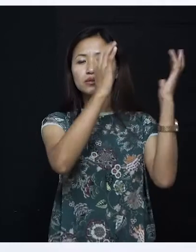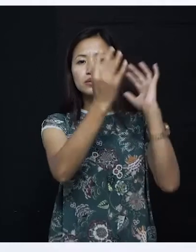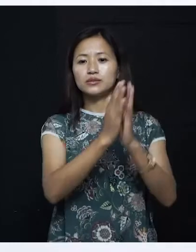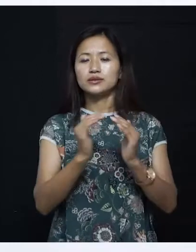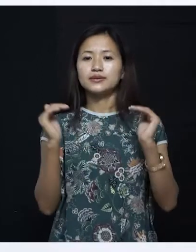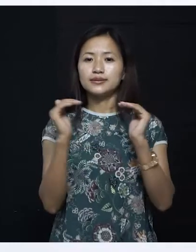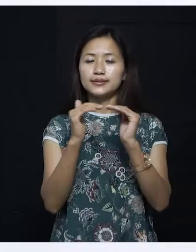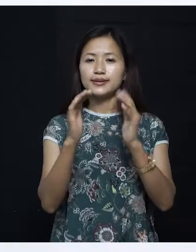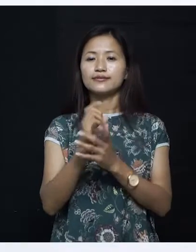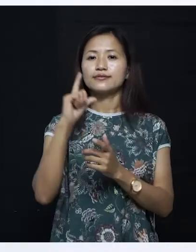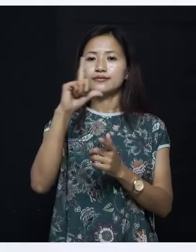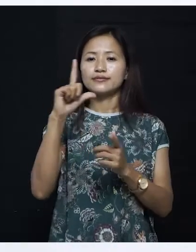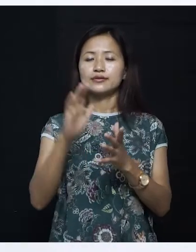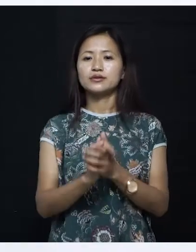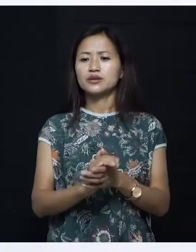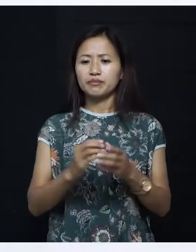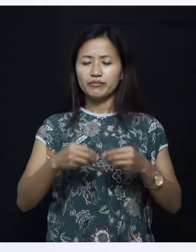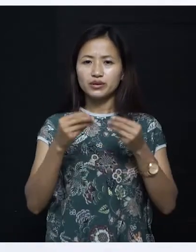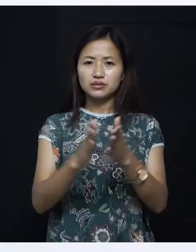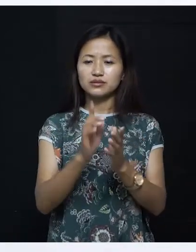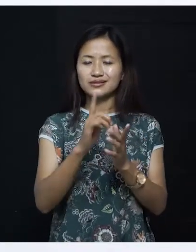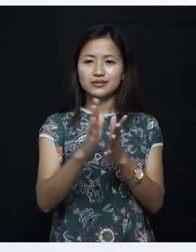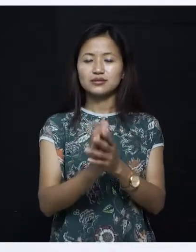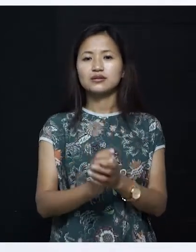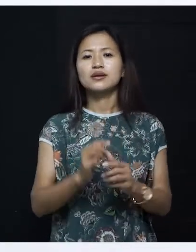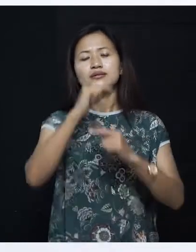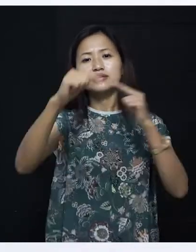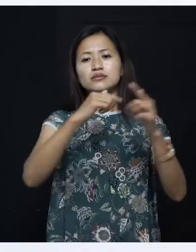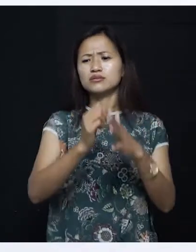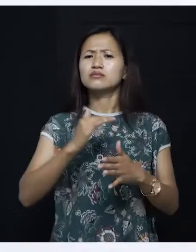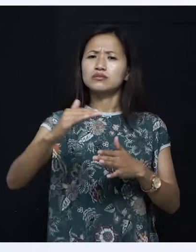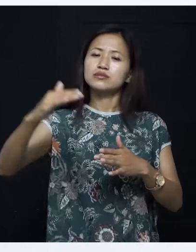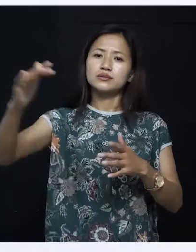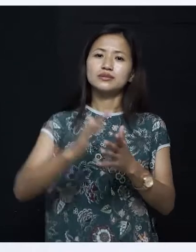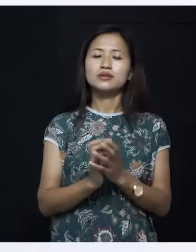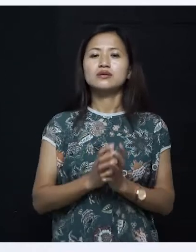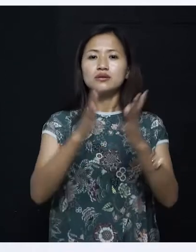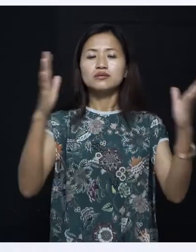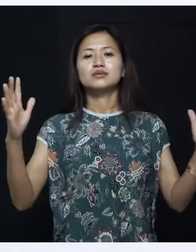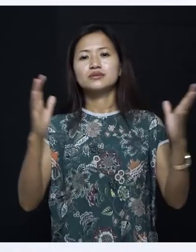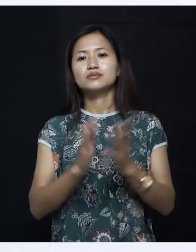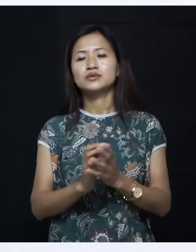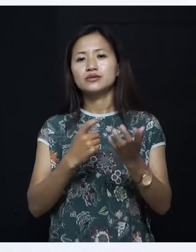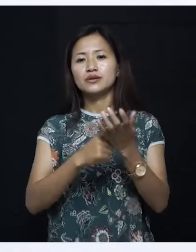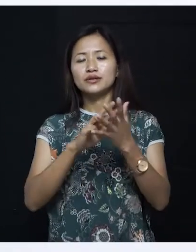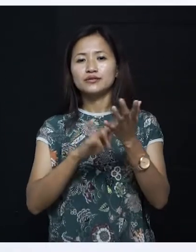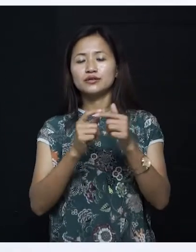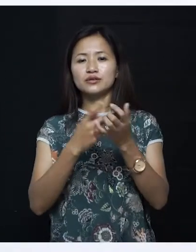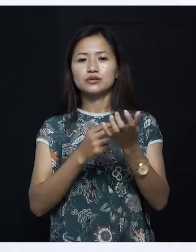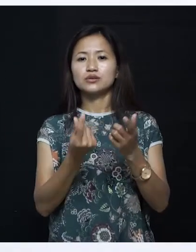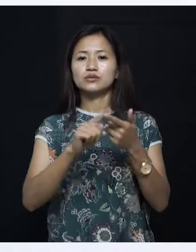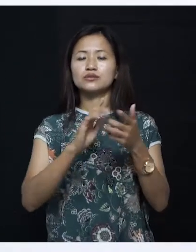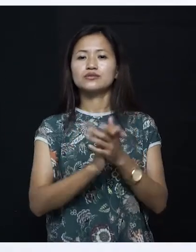level, basing on its standard, the industries and so on. And she's also getting lots of revenue from there.